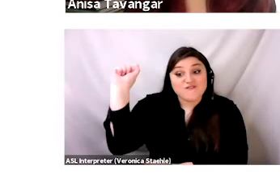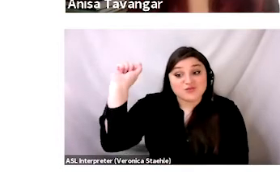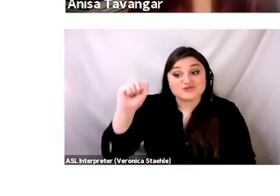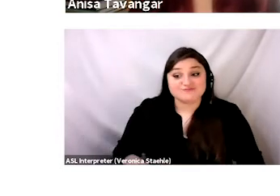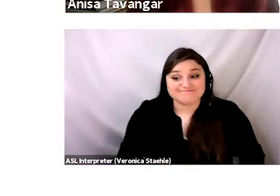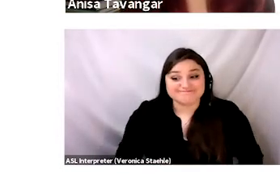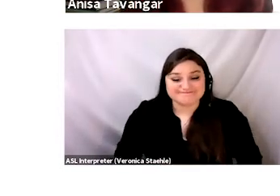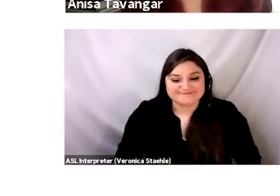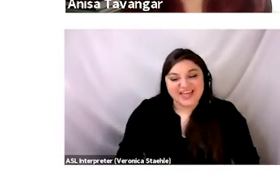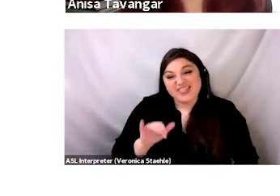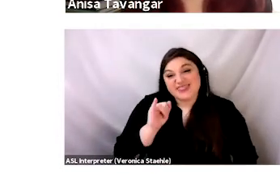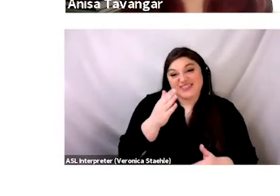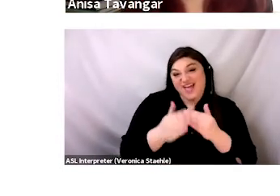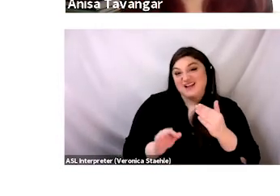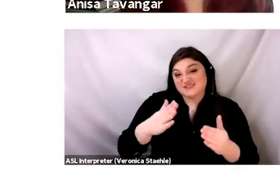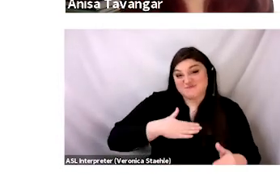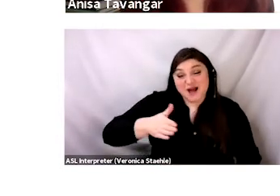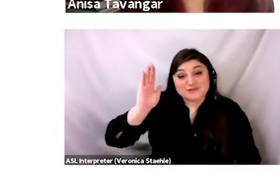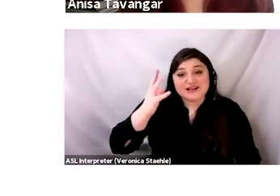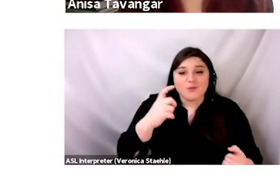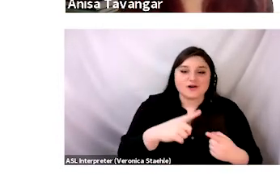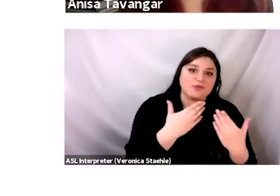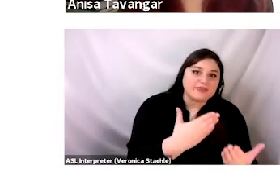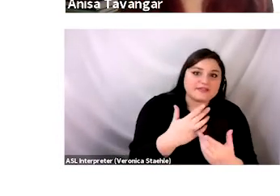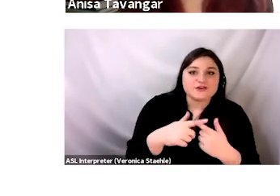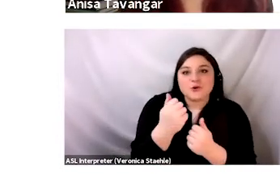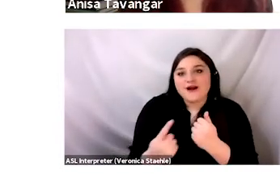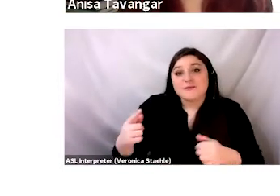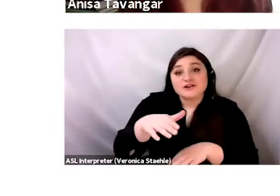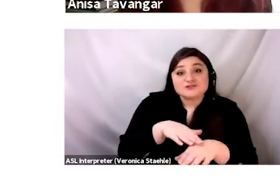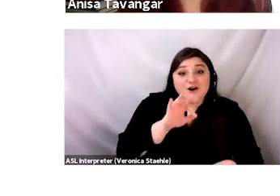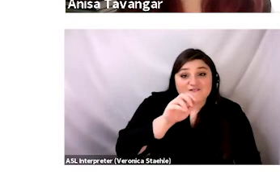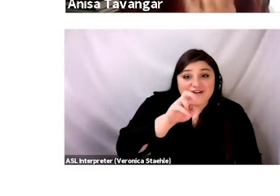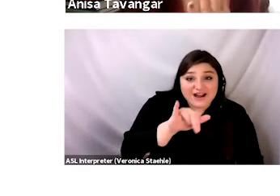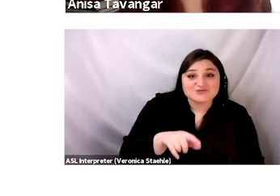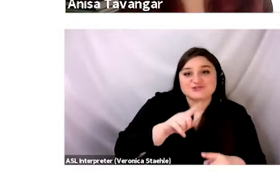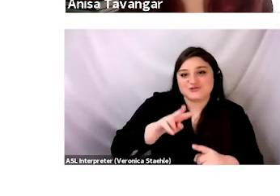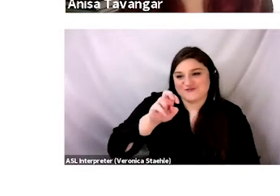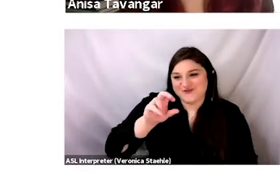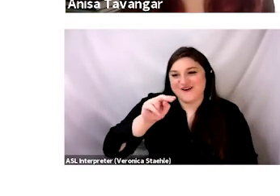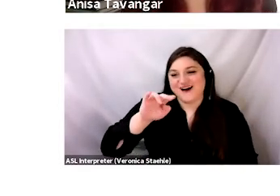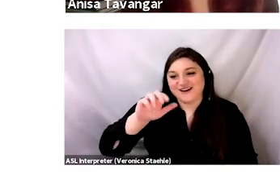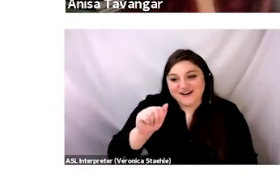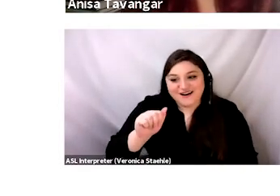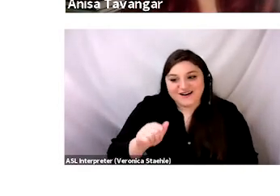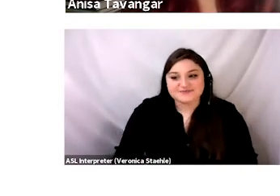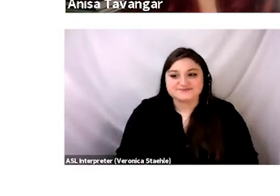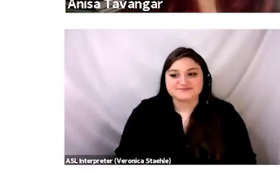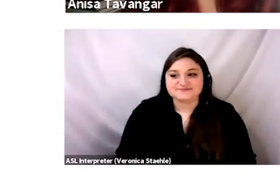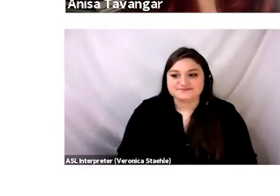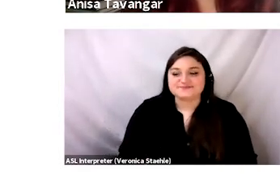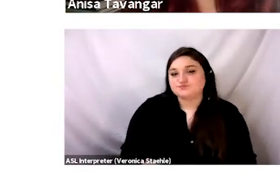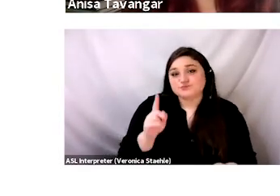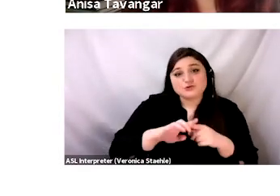I think that is the end of my presentation. I want to just extend a huge thanks again to everyone at Slow Factory, to Veronica,